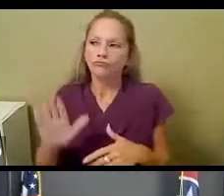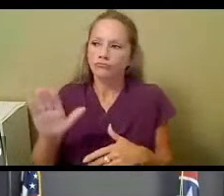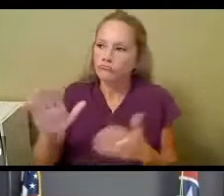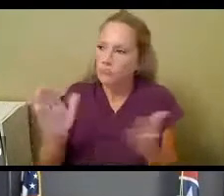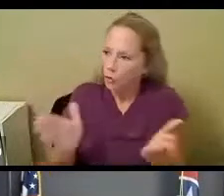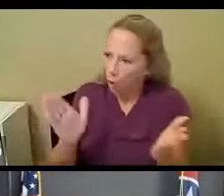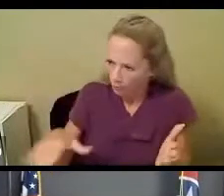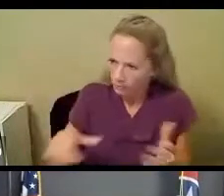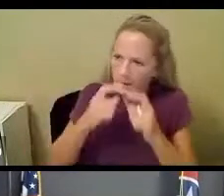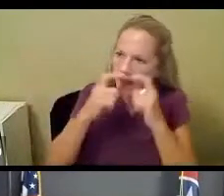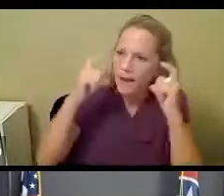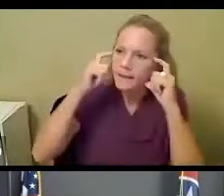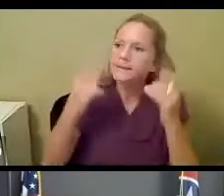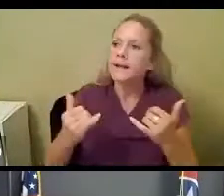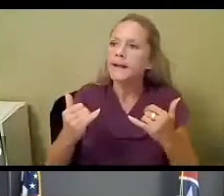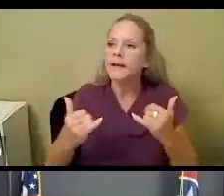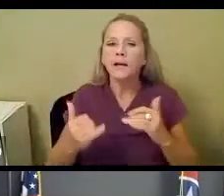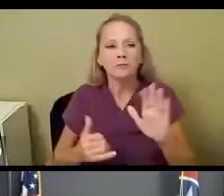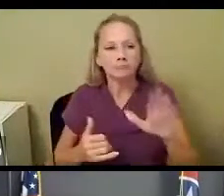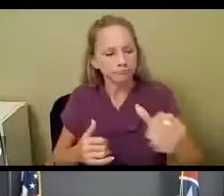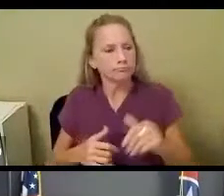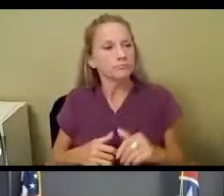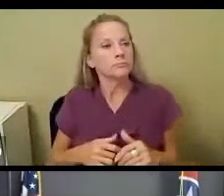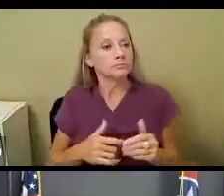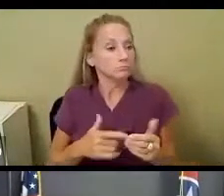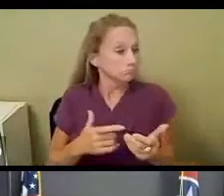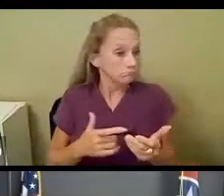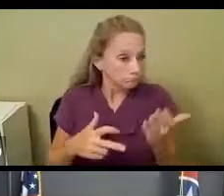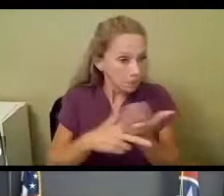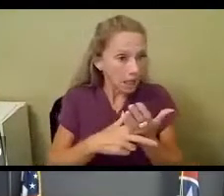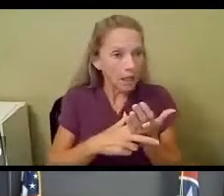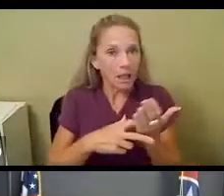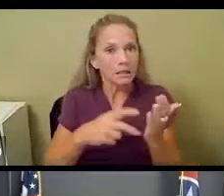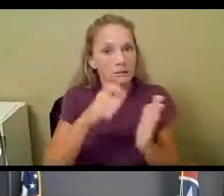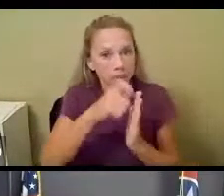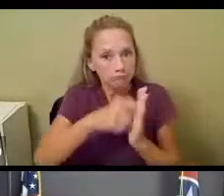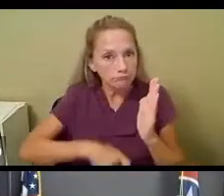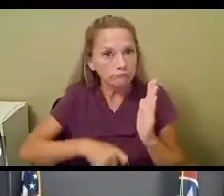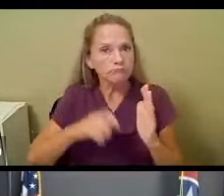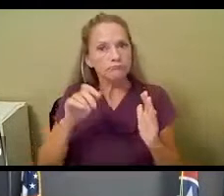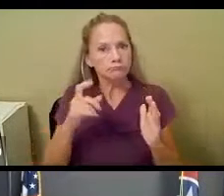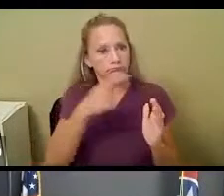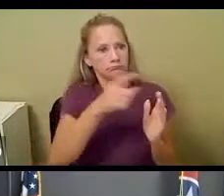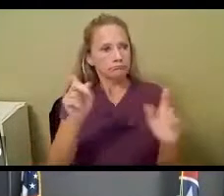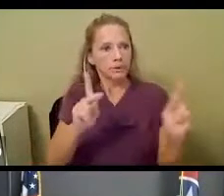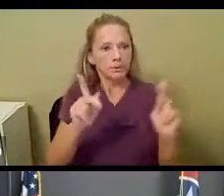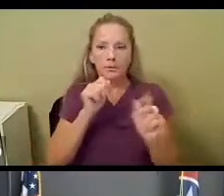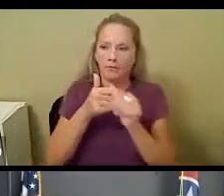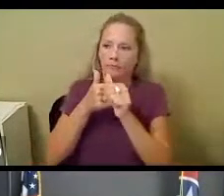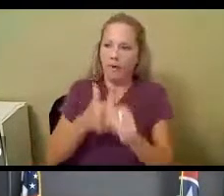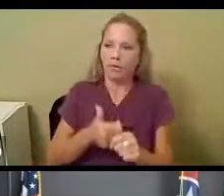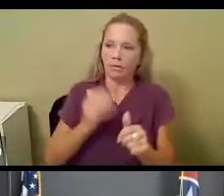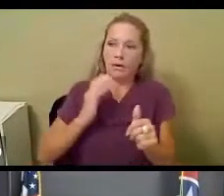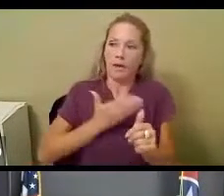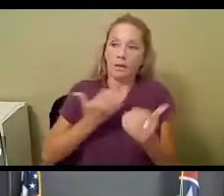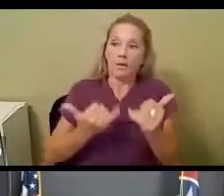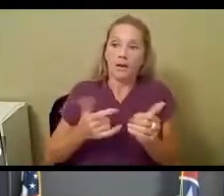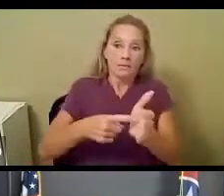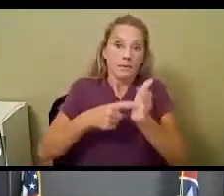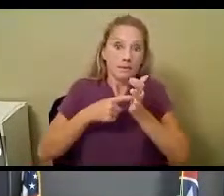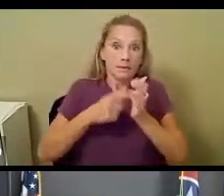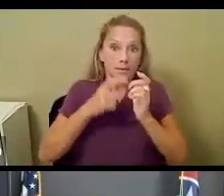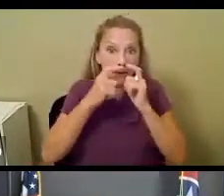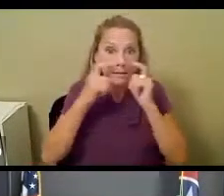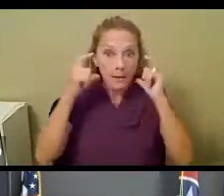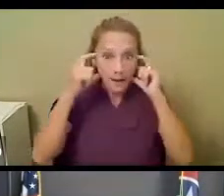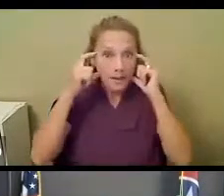and education for people who aren't following the mandatory mask regulation